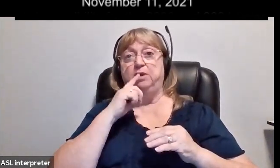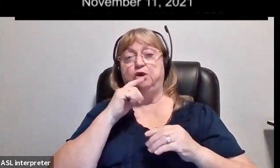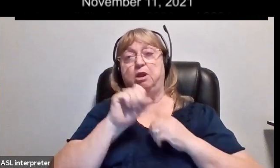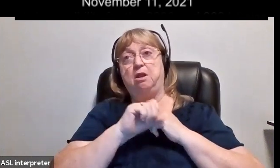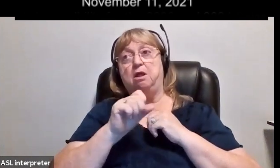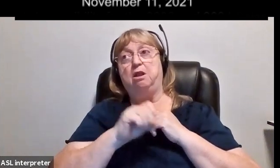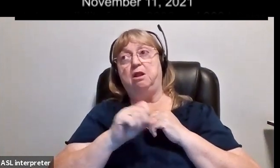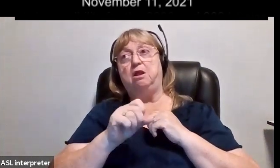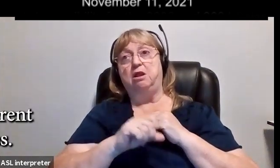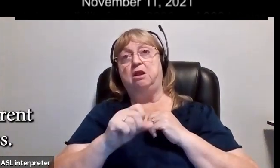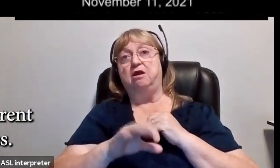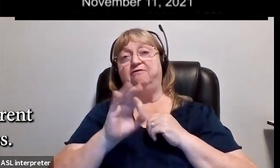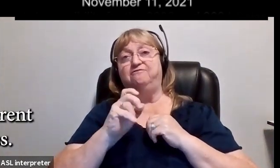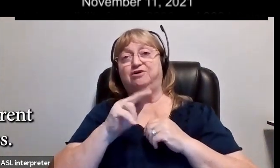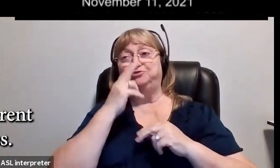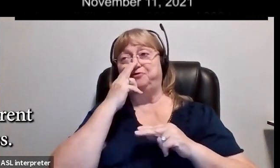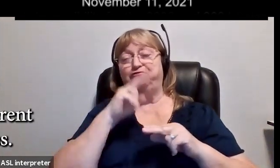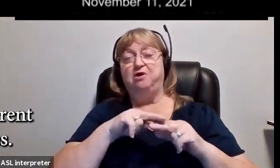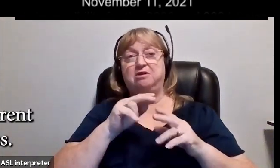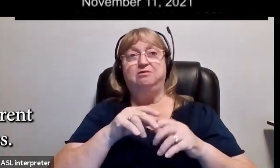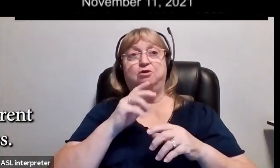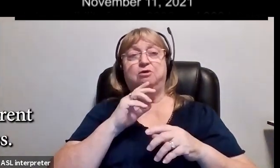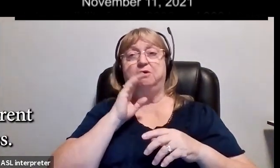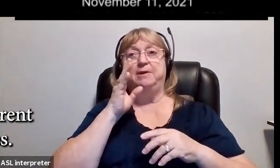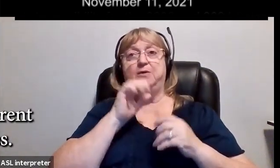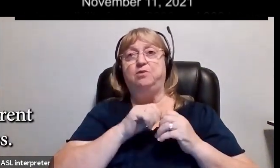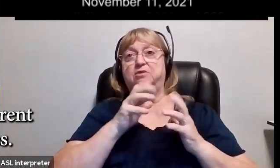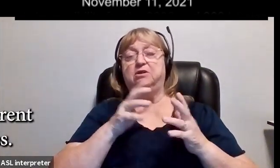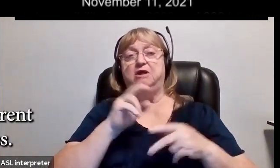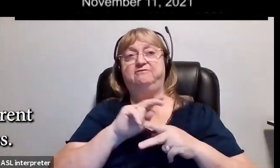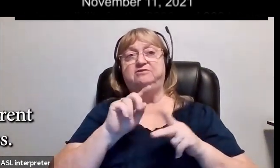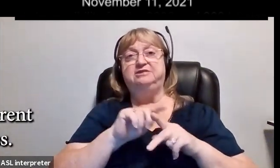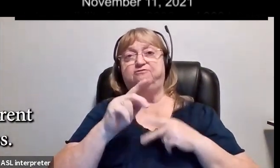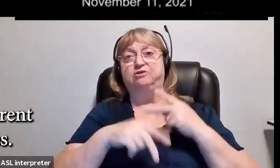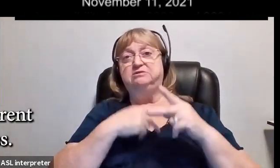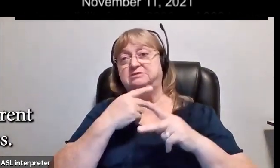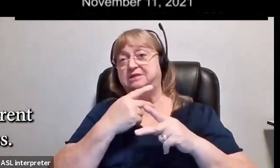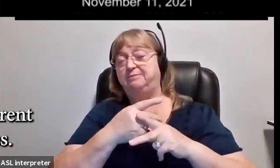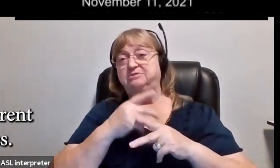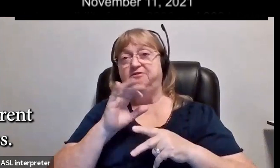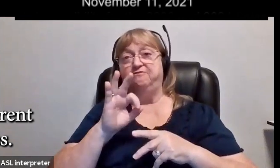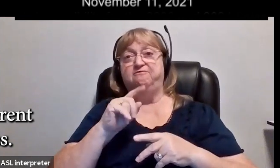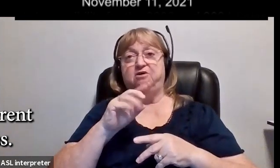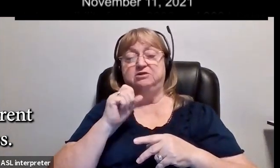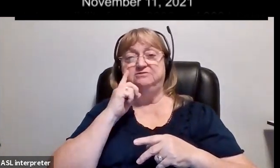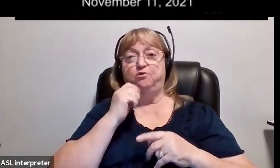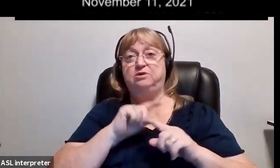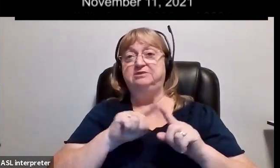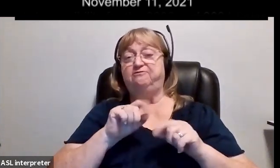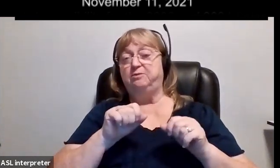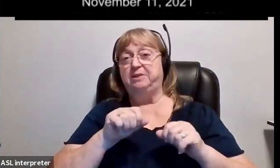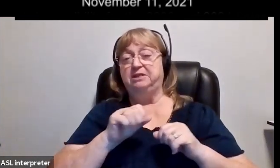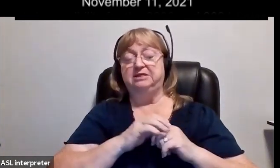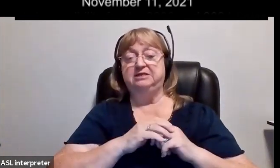time. Fonts are really fun, and they're coming out with lots of different types of fonts for different abilities.